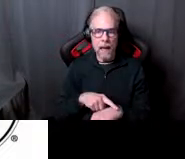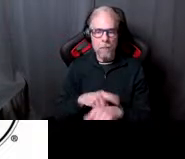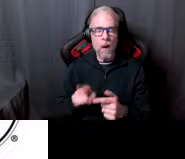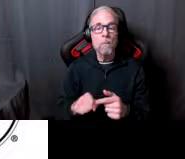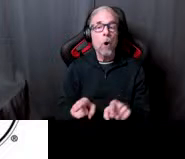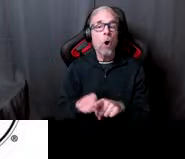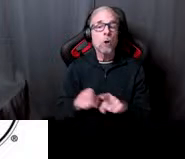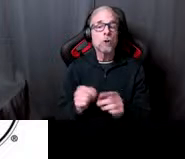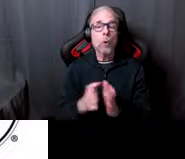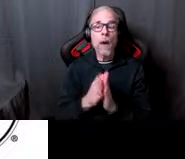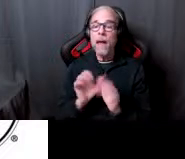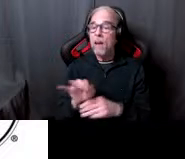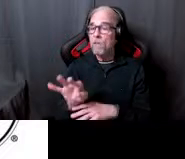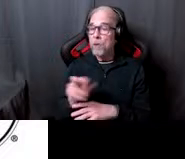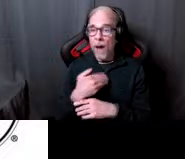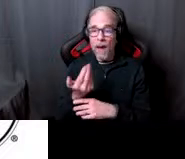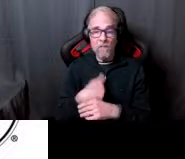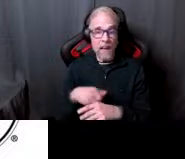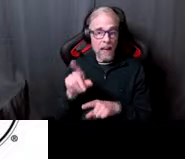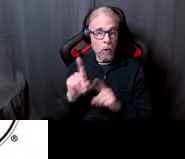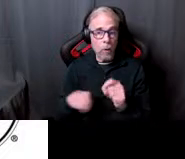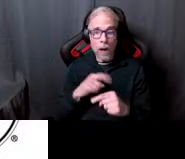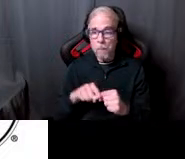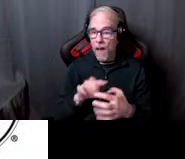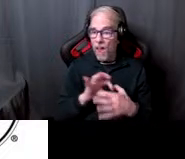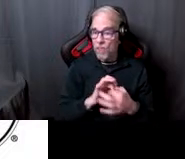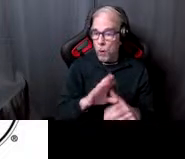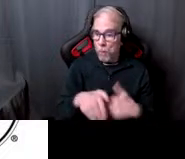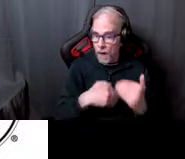ask if you have any questions just about the process.